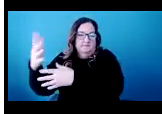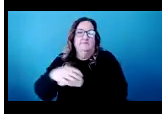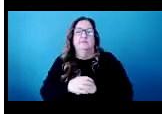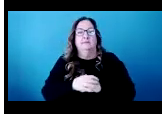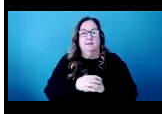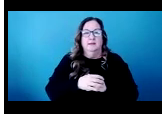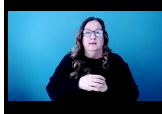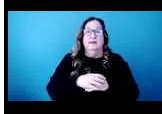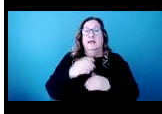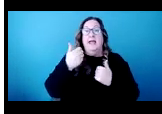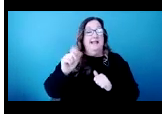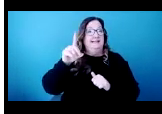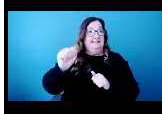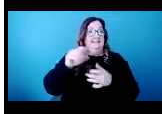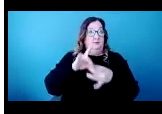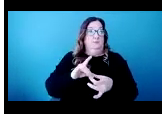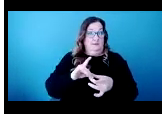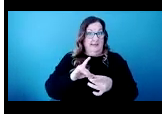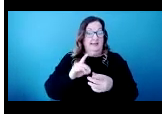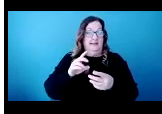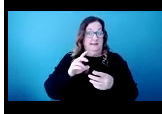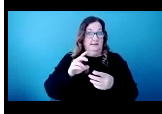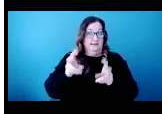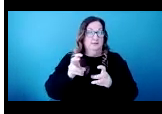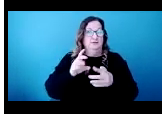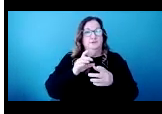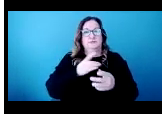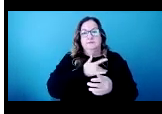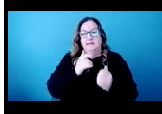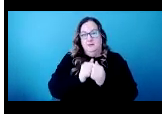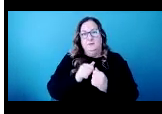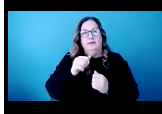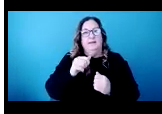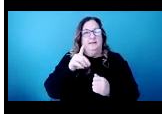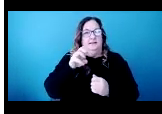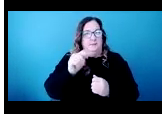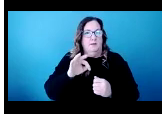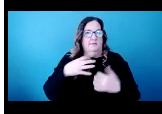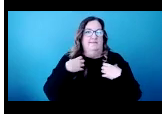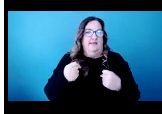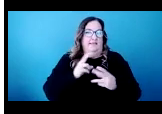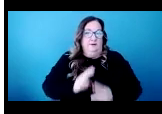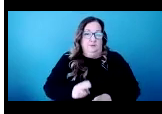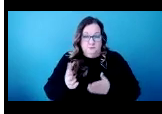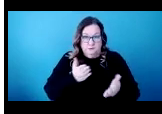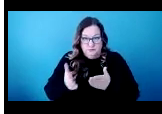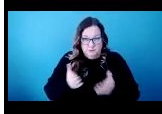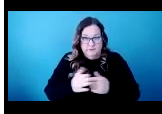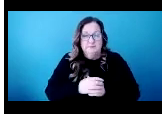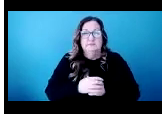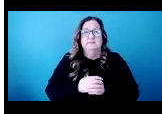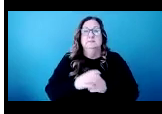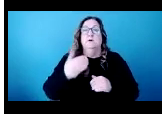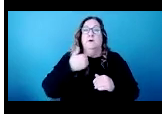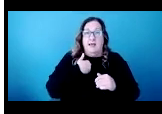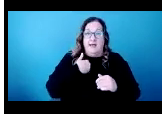and Human Services. There's a Senate Health and Human Services Committee, and then there's also a House Health and Human Services